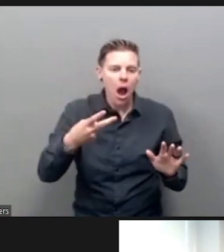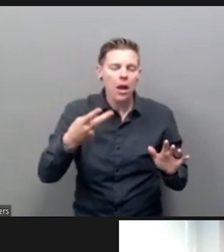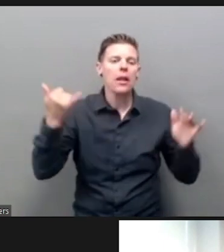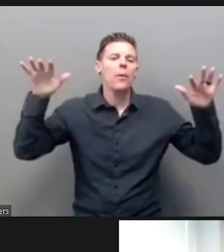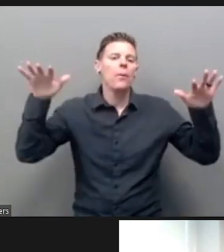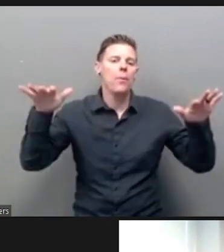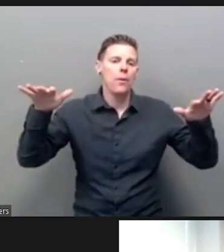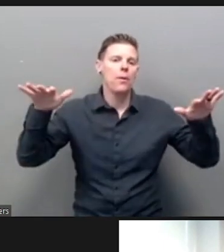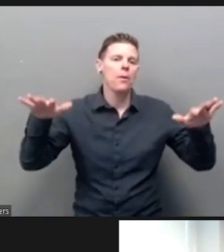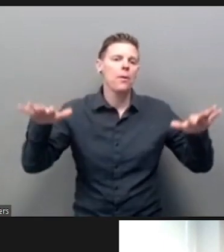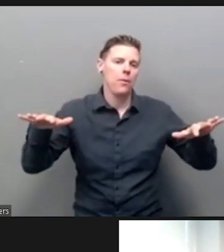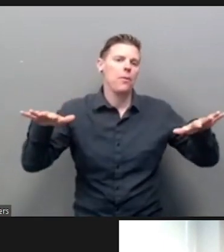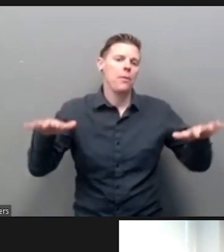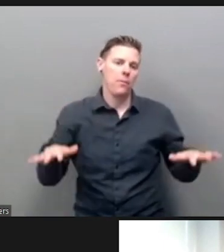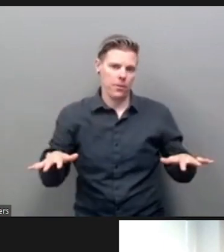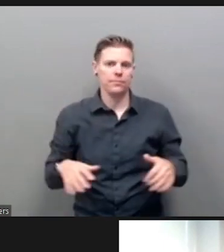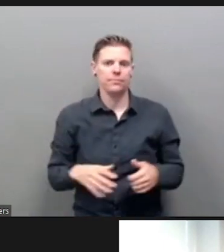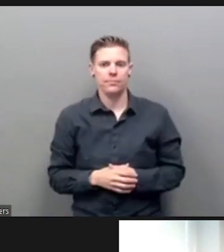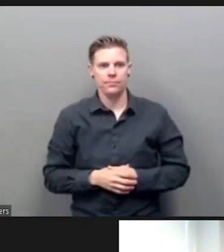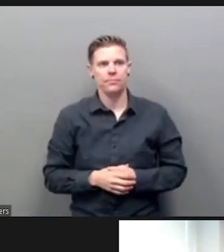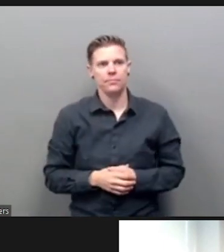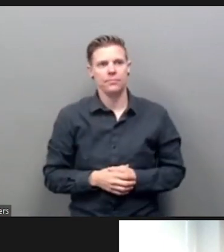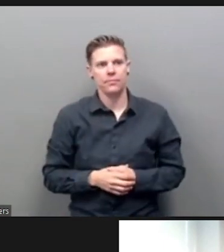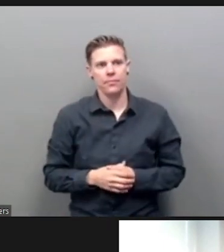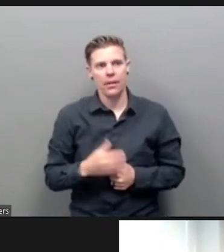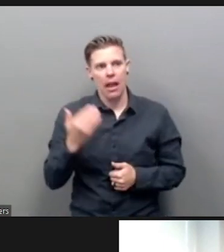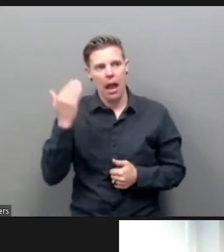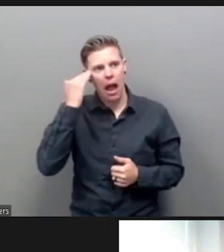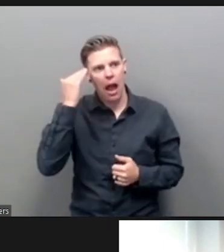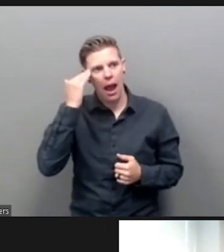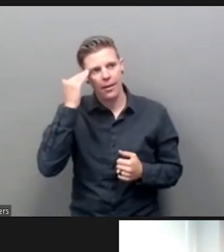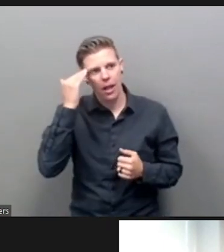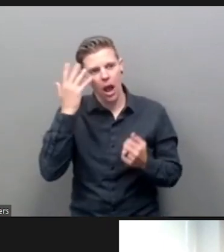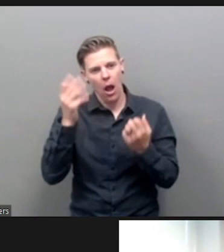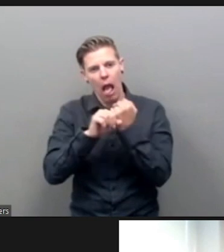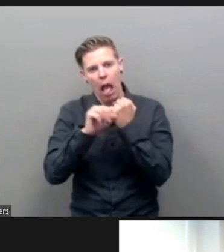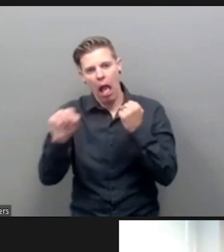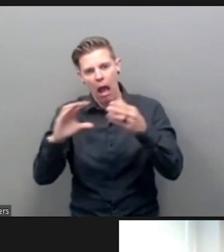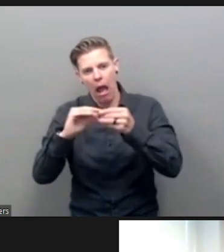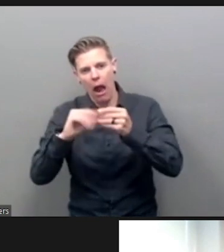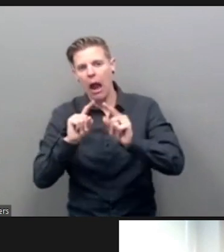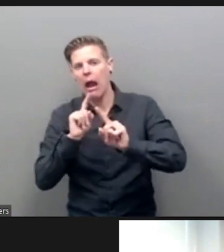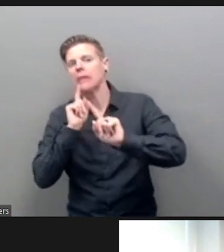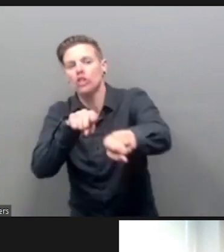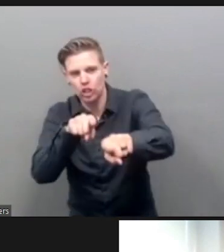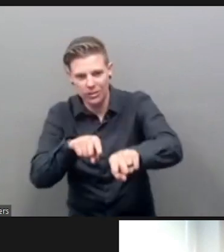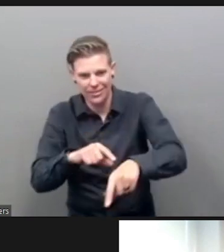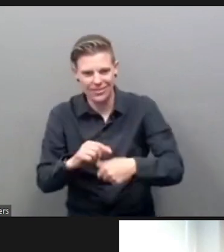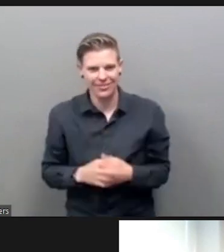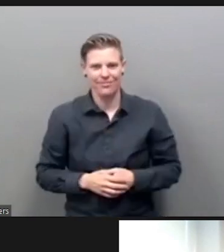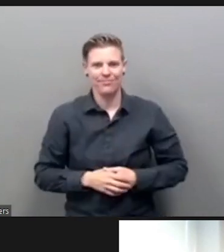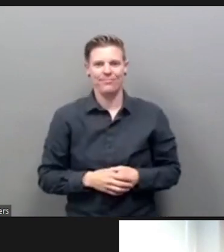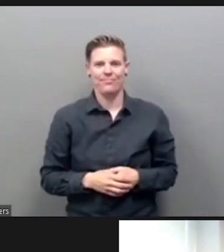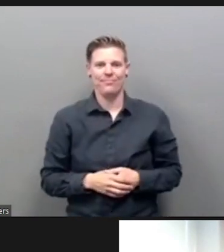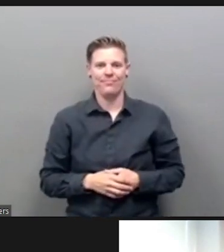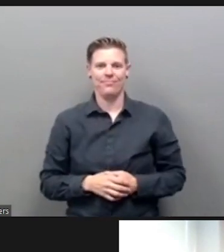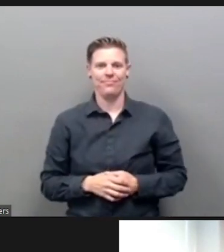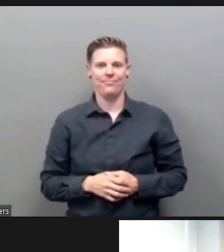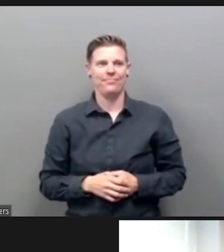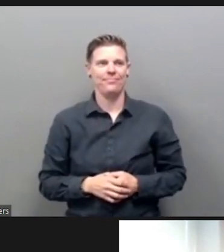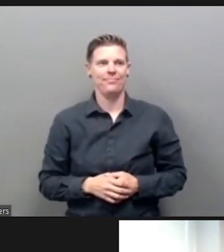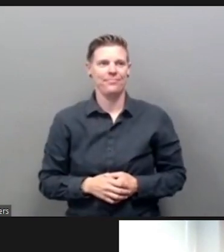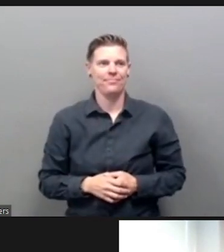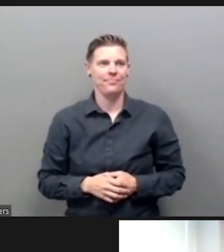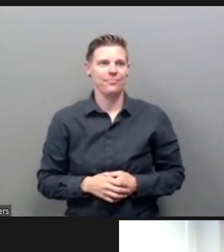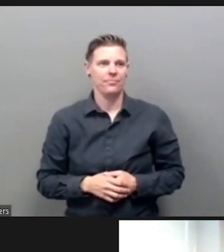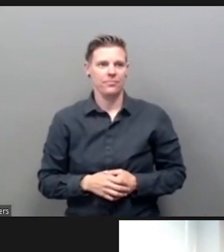that was a long explanation, but that's what we have right now. And there are vaccine clinics going on right